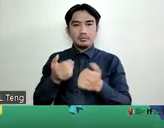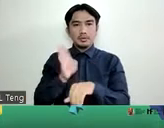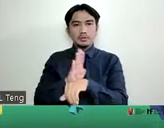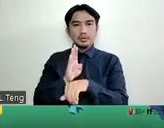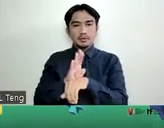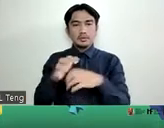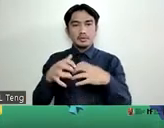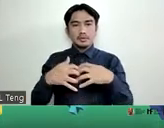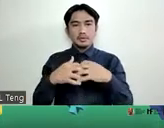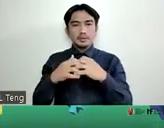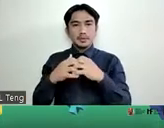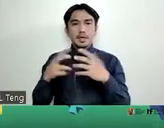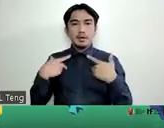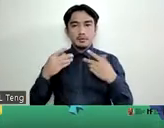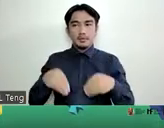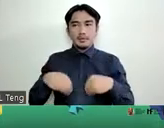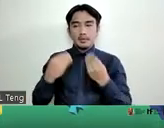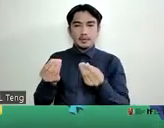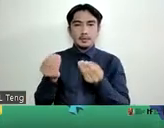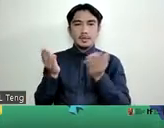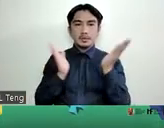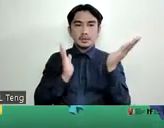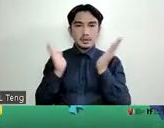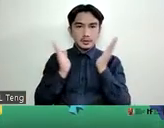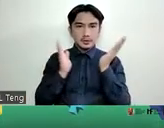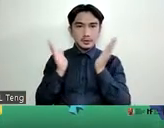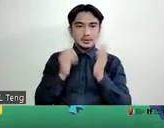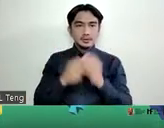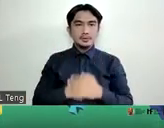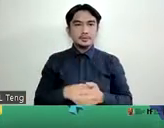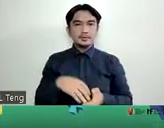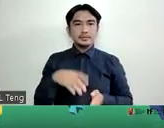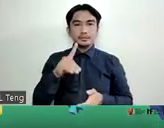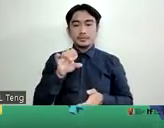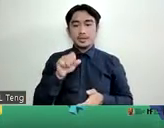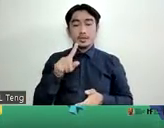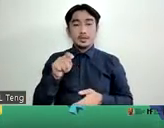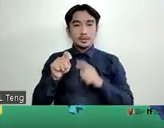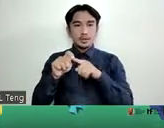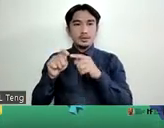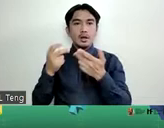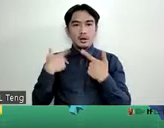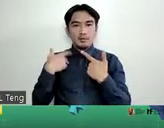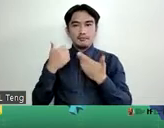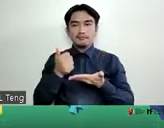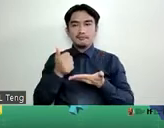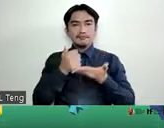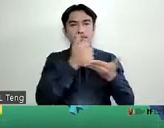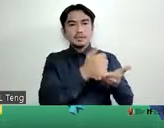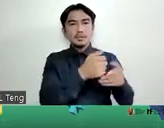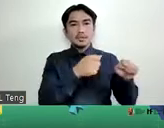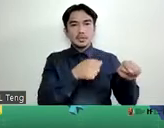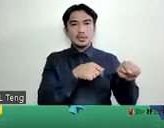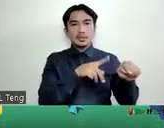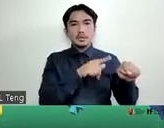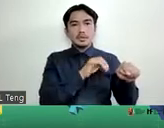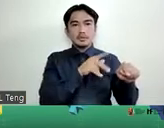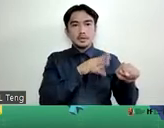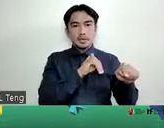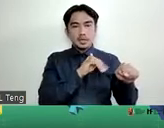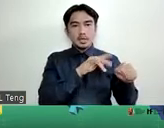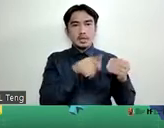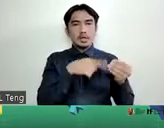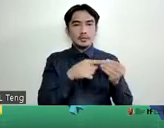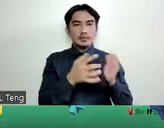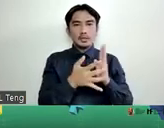we provide services. Yeah. So DOST-funded TBIs offer office space as well as technical